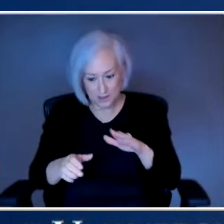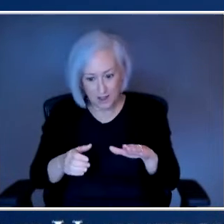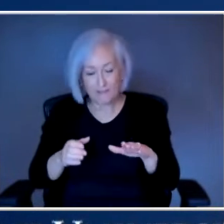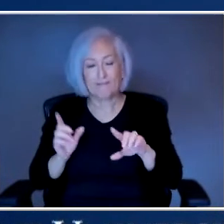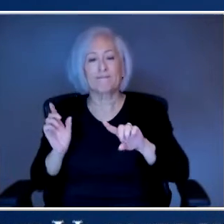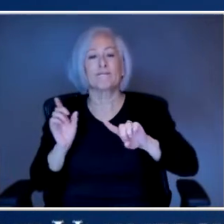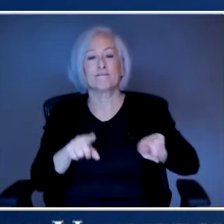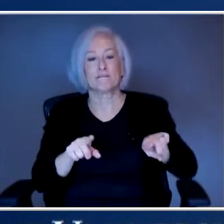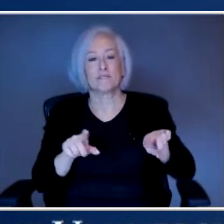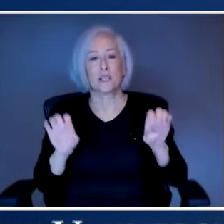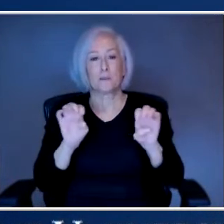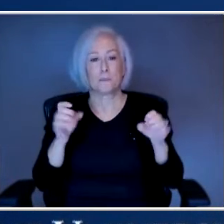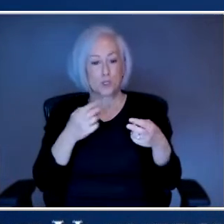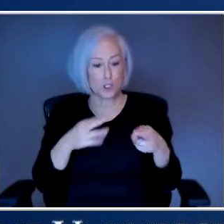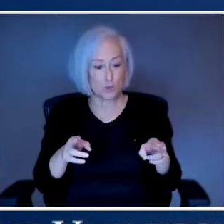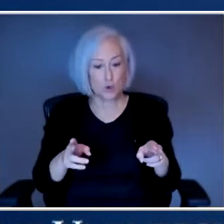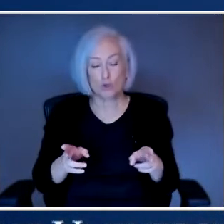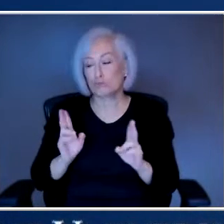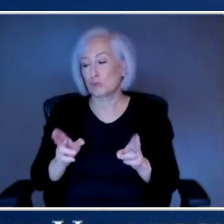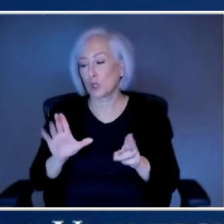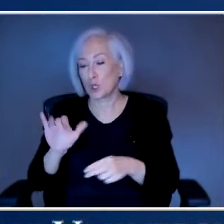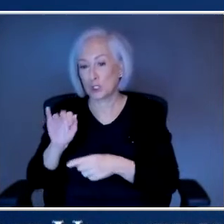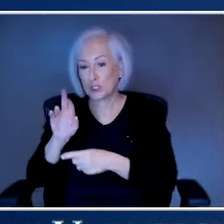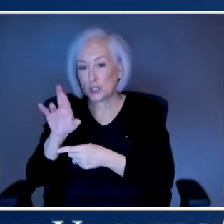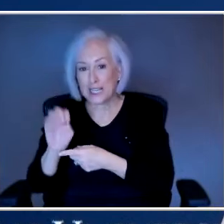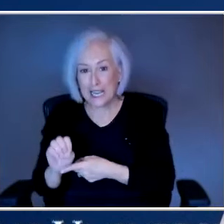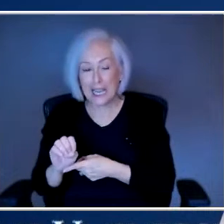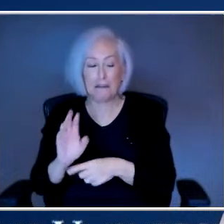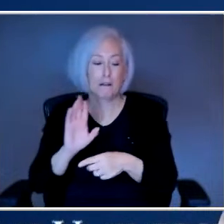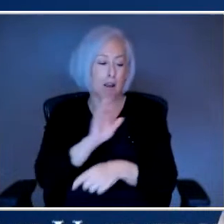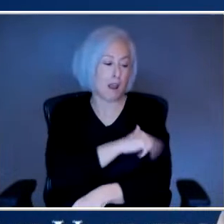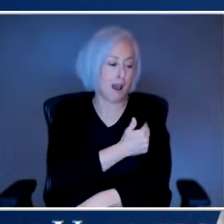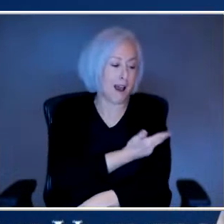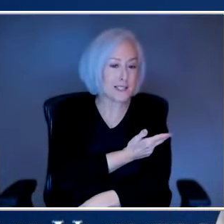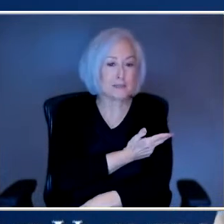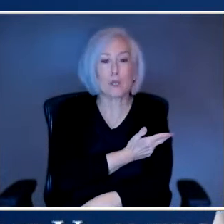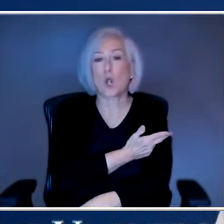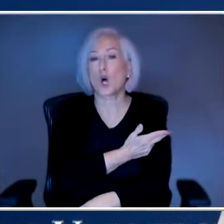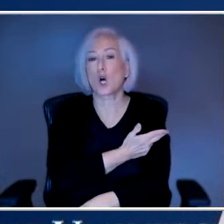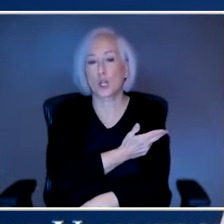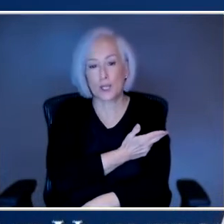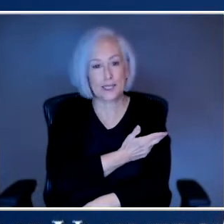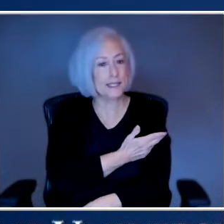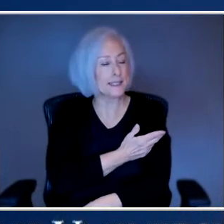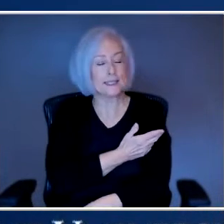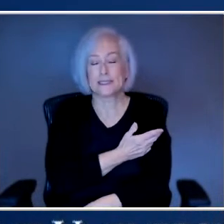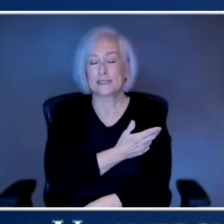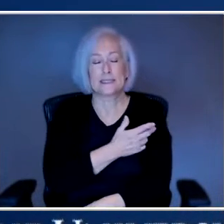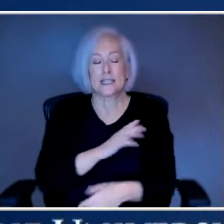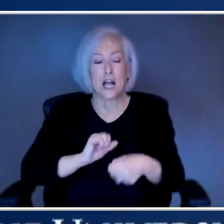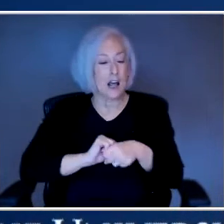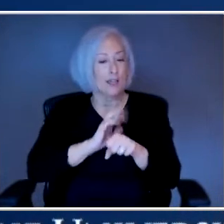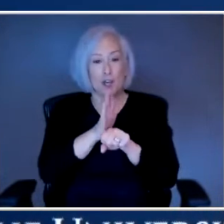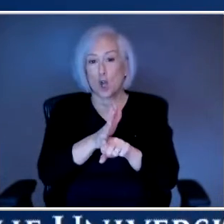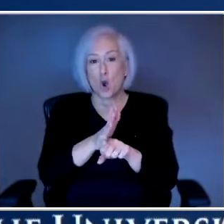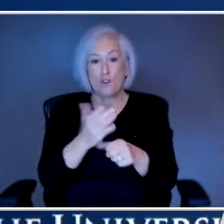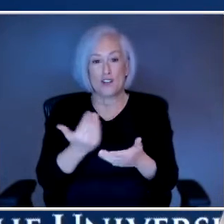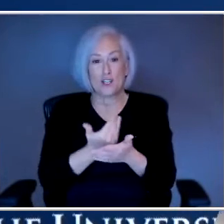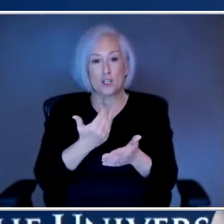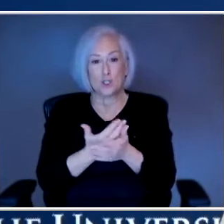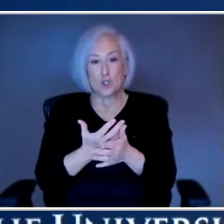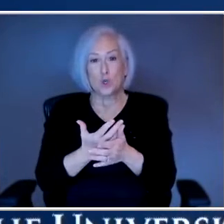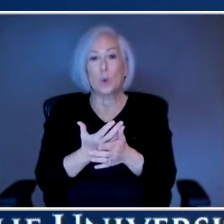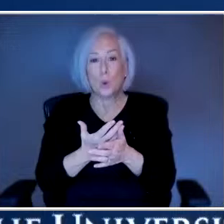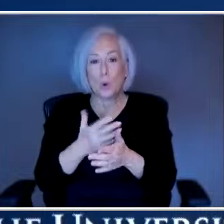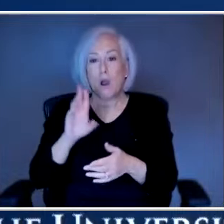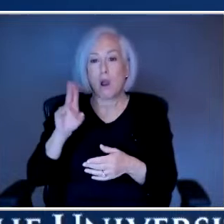the urgent care, going to the hospital if we're talking about the COVID updated vaccine. Remember, if you are over 65,